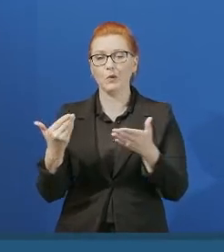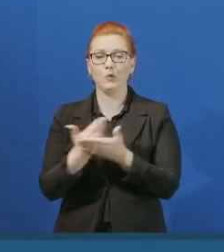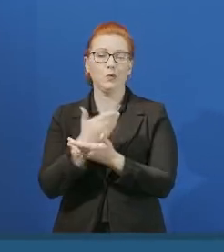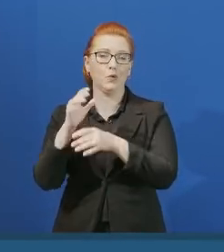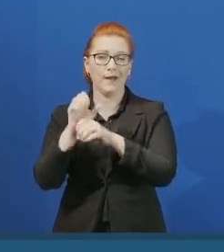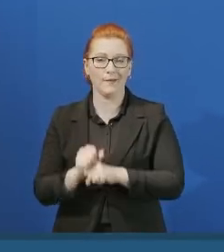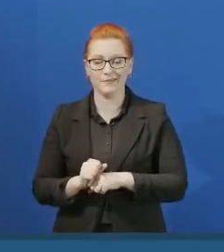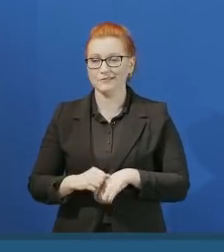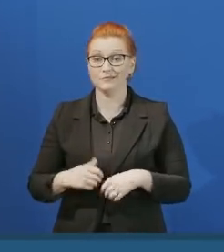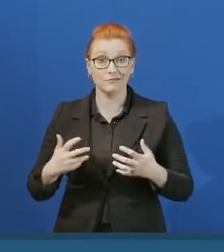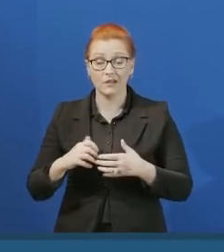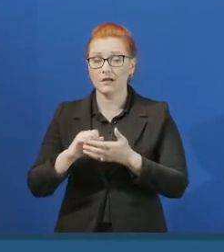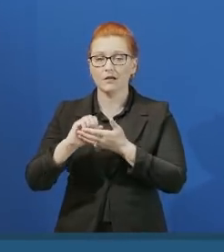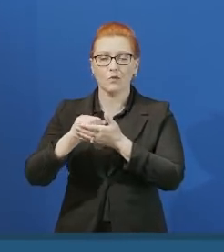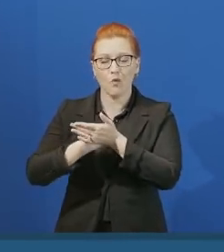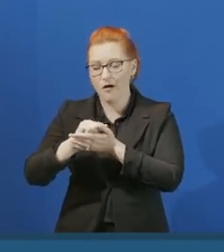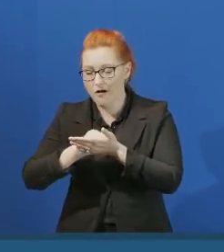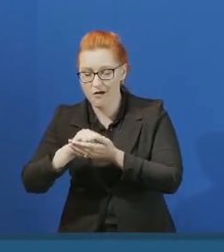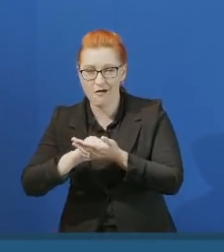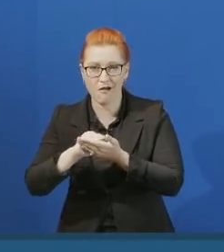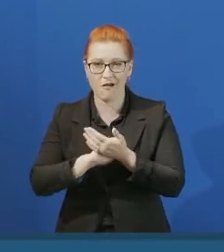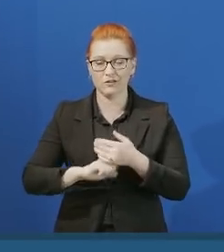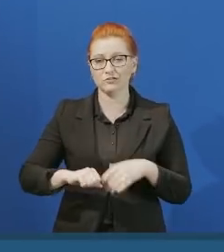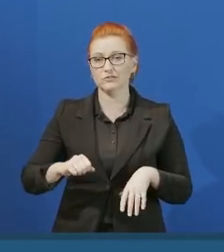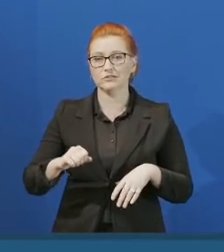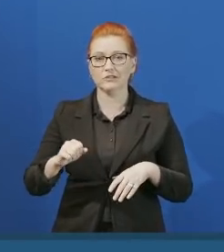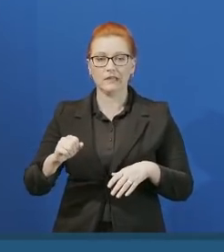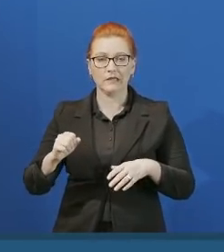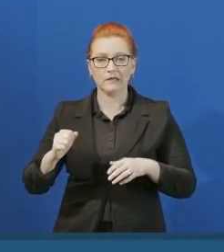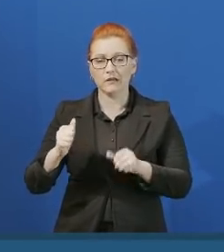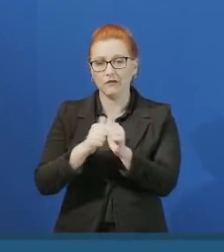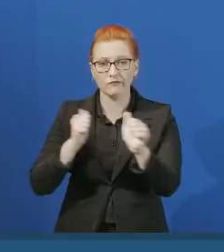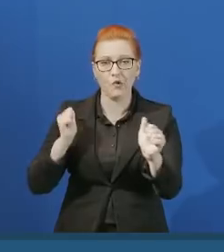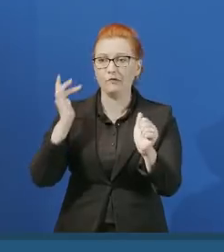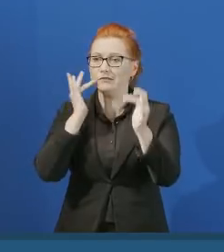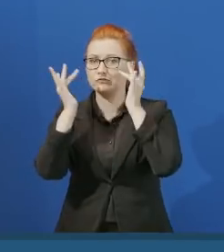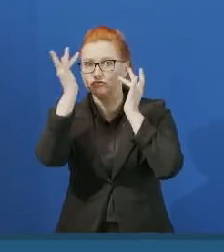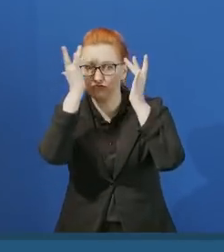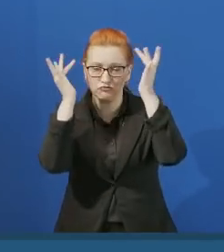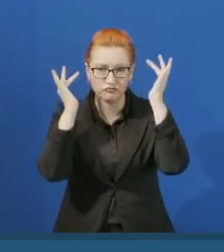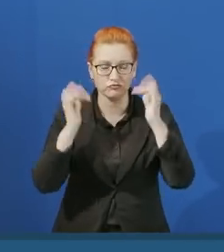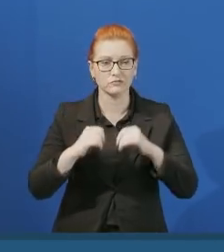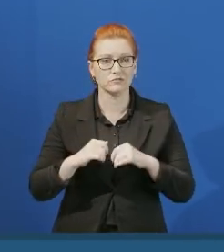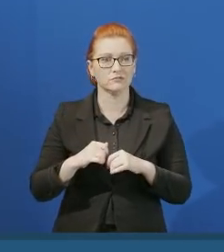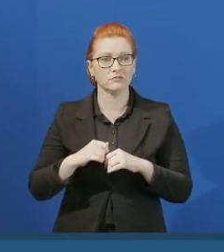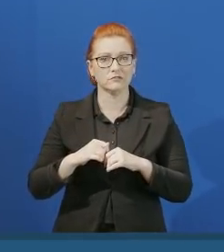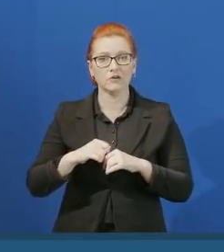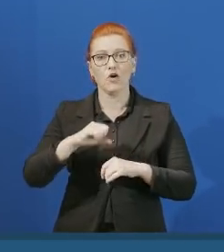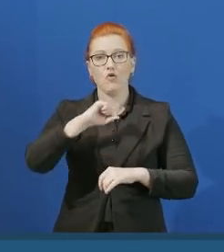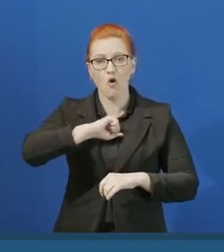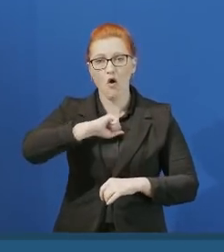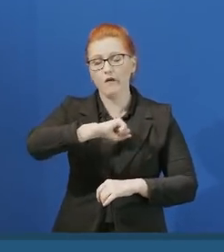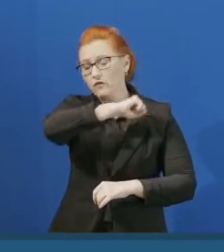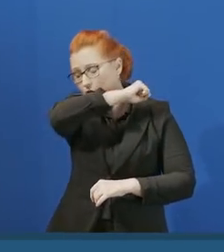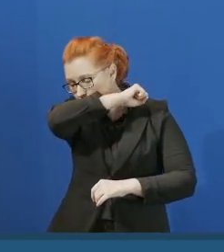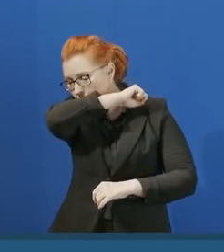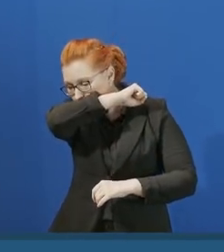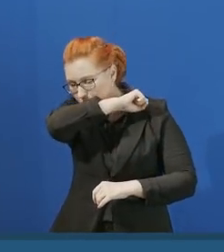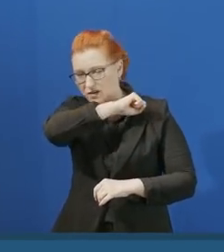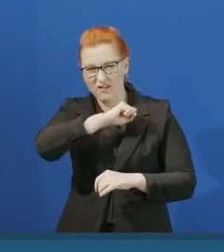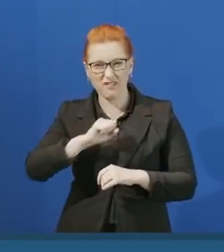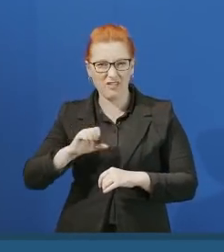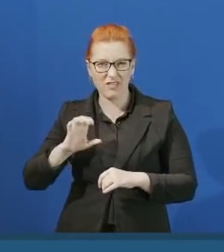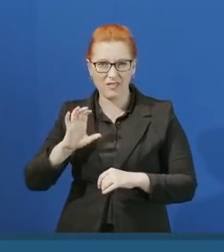avoid touching your face, covering your cough, this makes a difference. I think this is something that's just going to be good